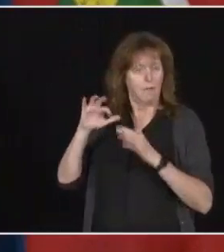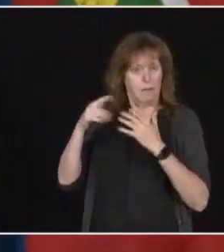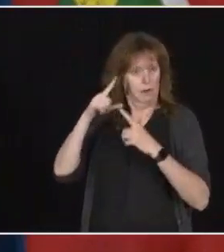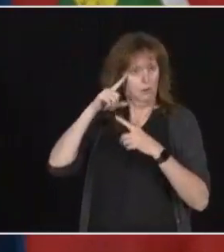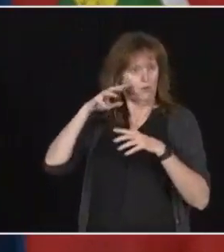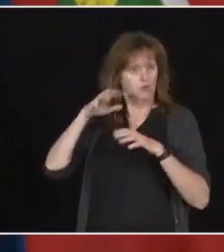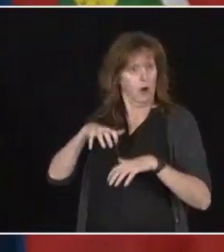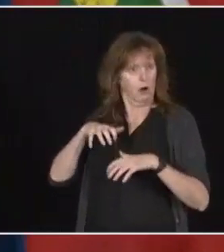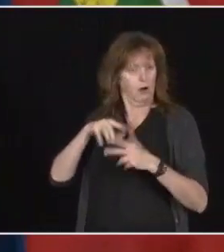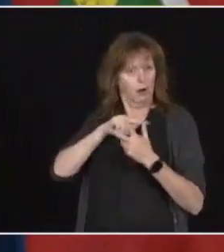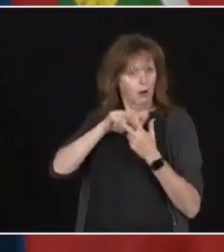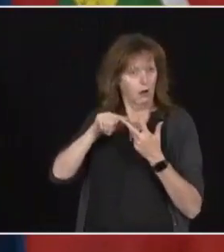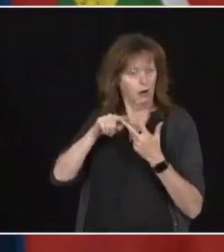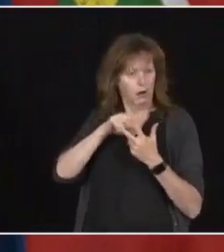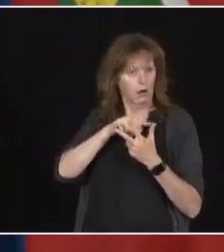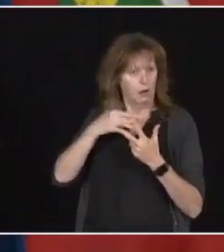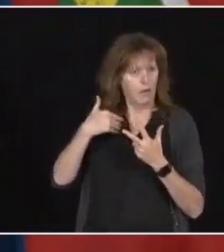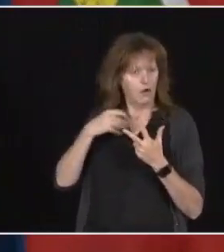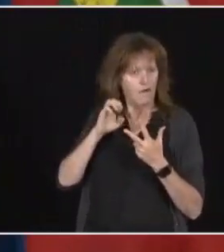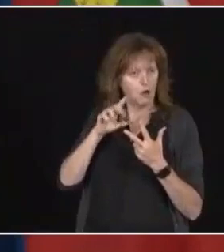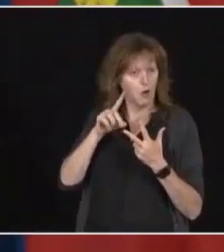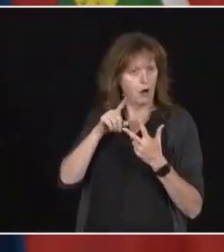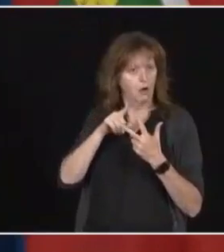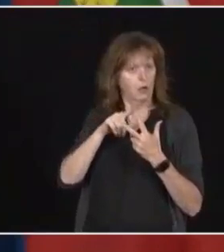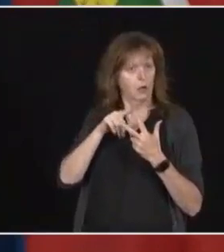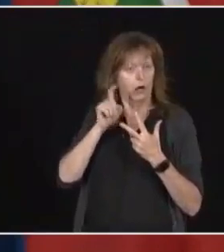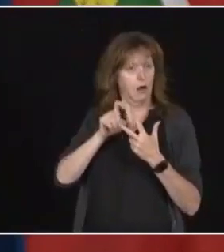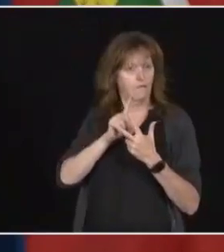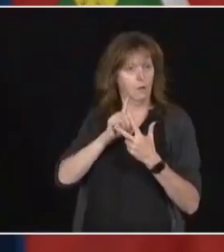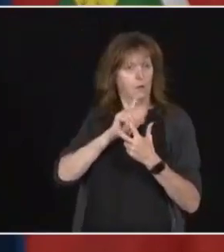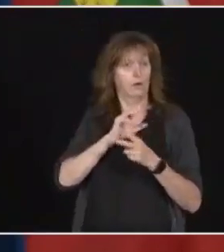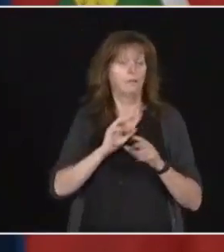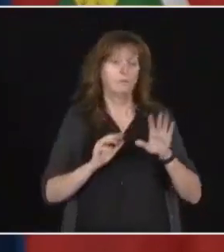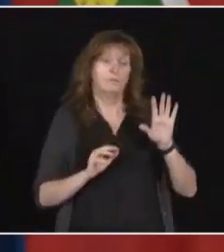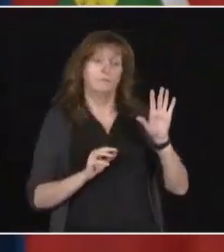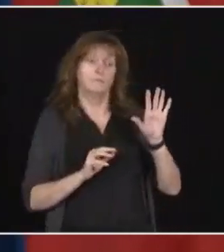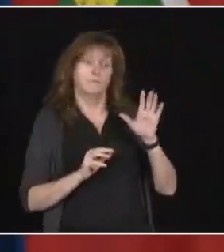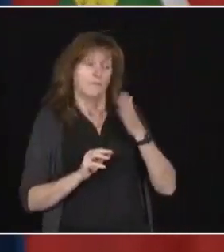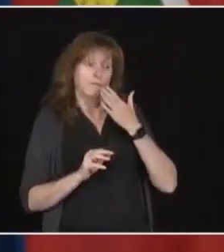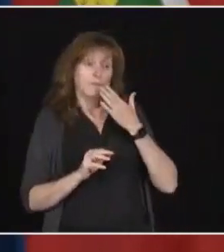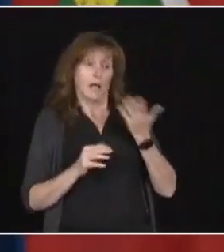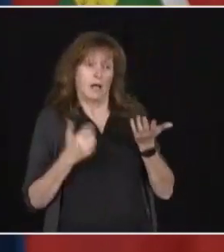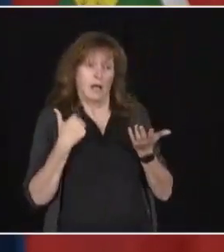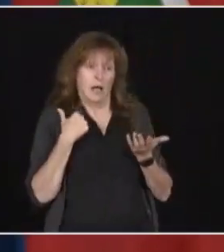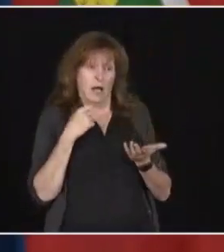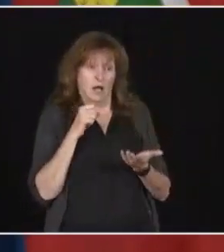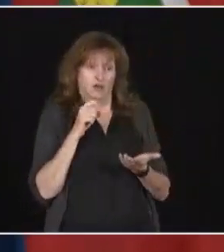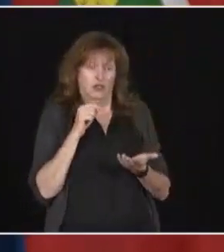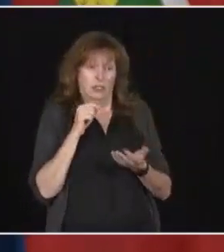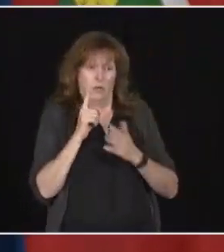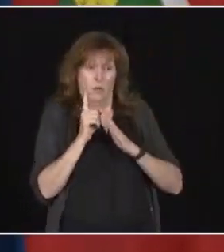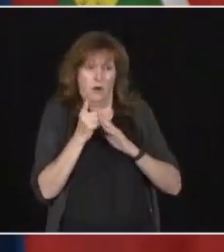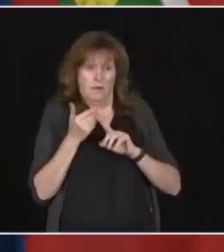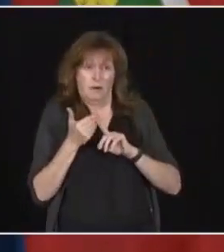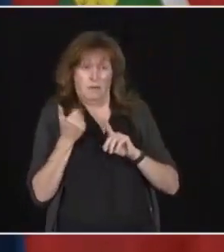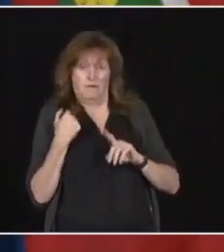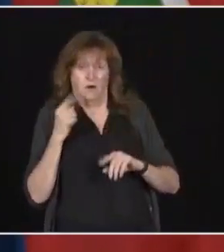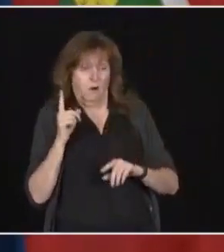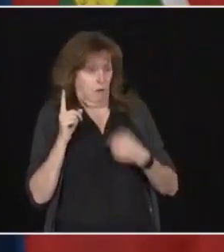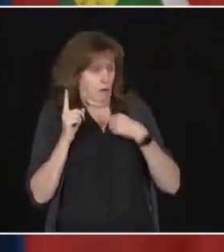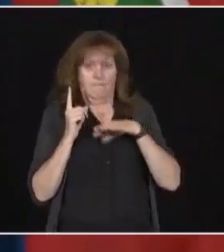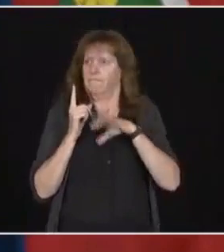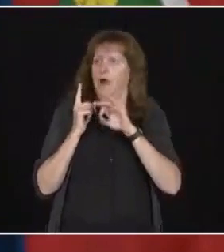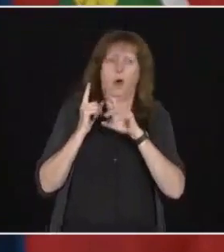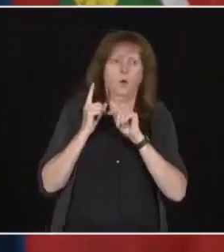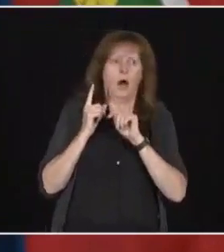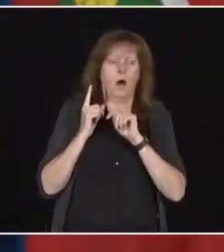Well, thanks for the question, Mark. I actually just learned about this a matter of minutes before coming up to the podium, so I certainly can't speak to what